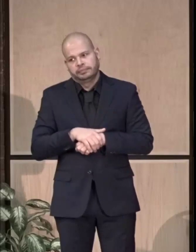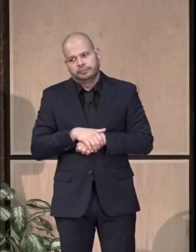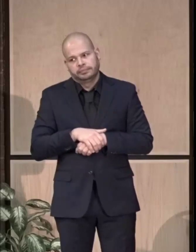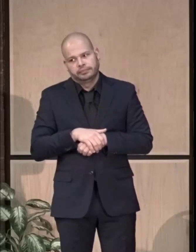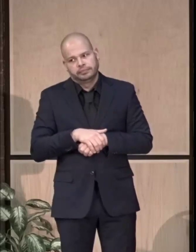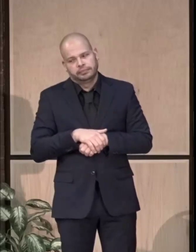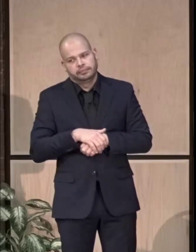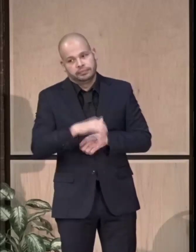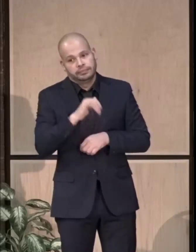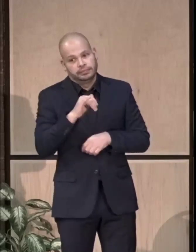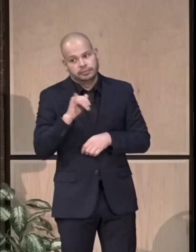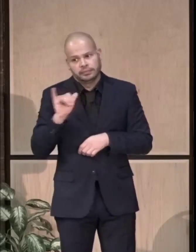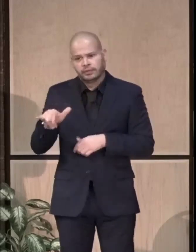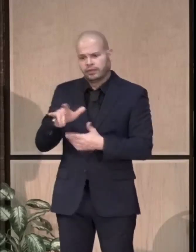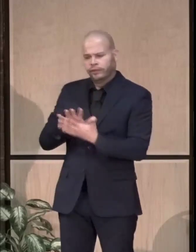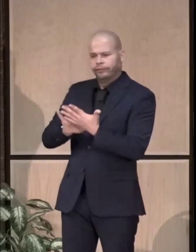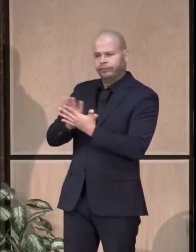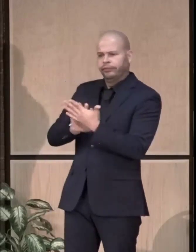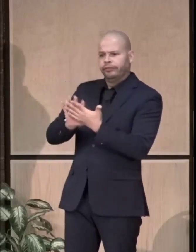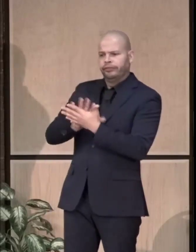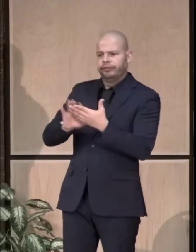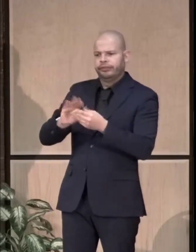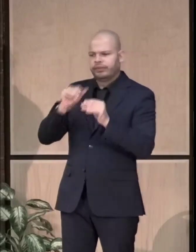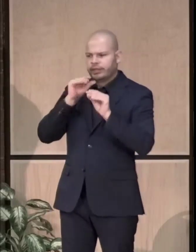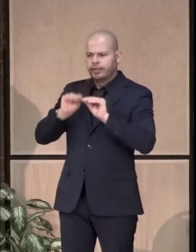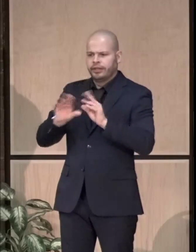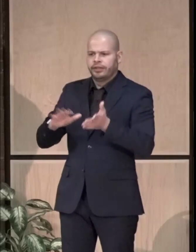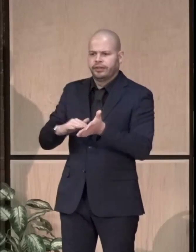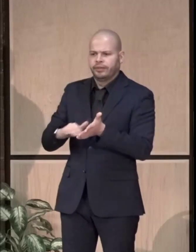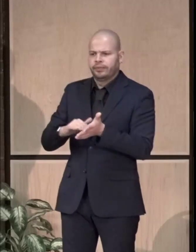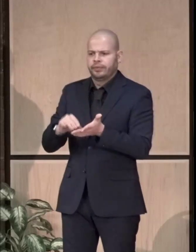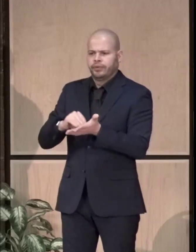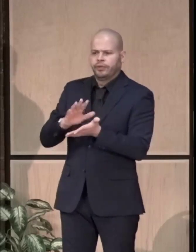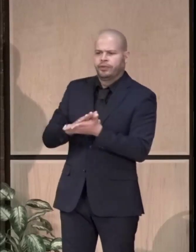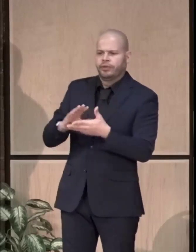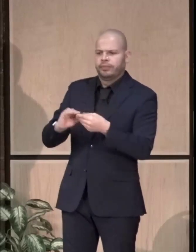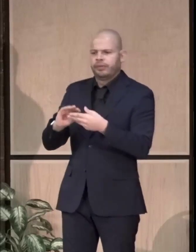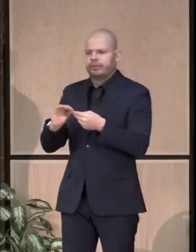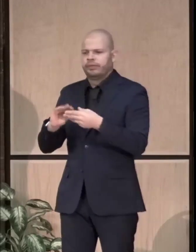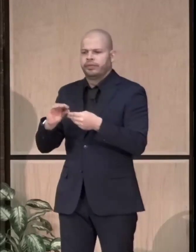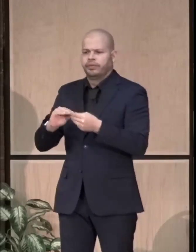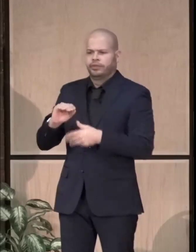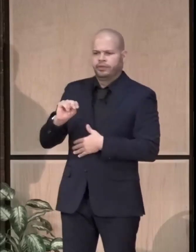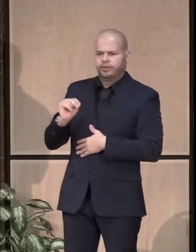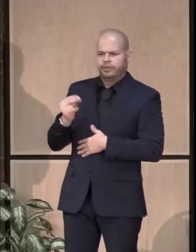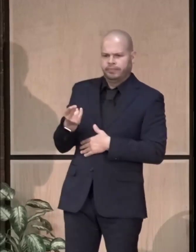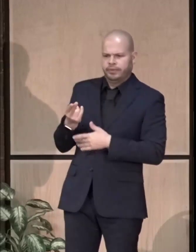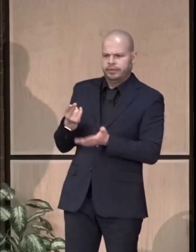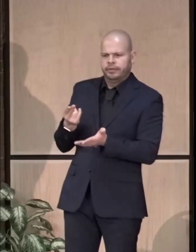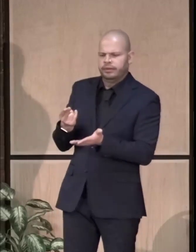Misleading. Yeah, I mean, did living in New Hampshire have anything to do with this? Well, what I was referring to is I personally didn't